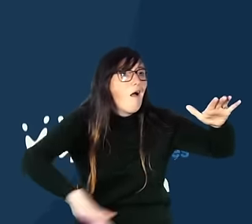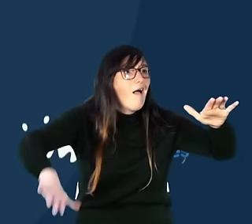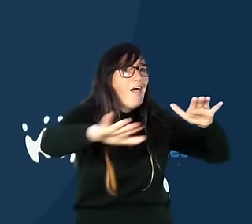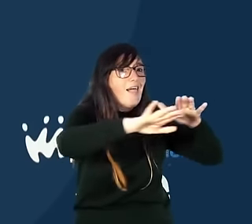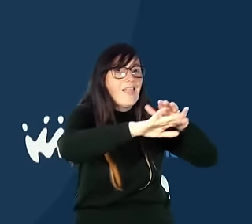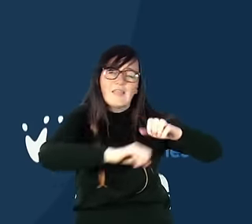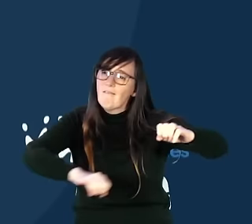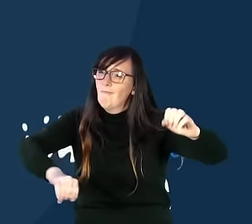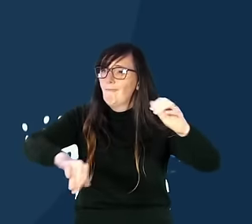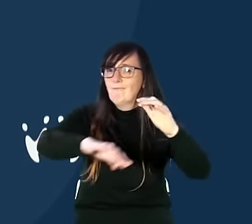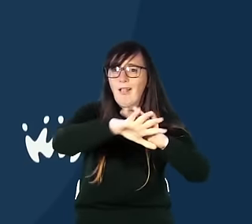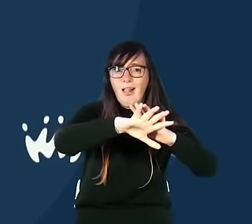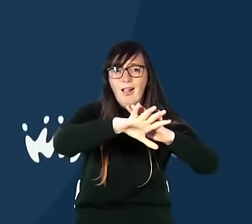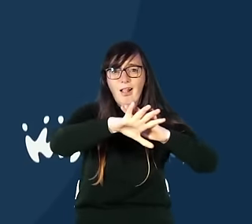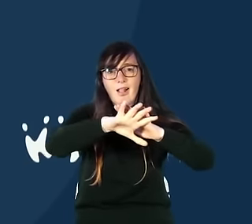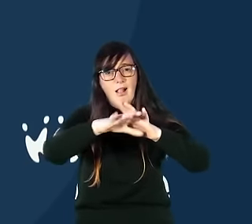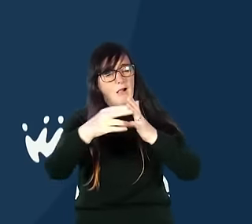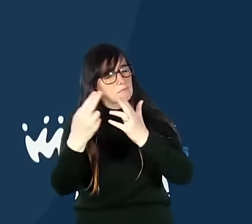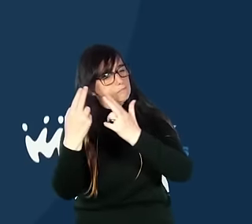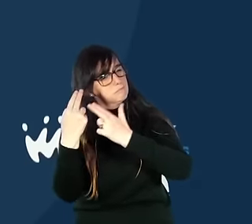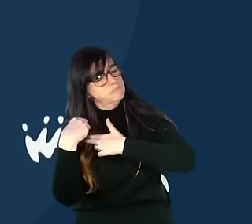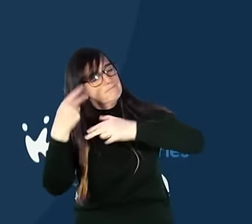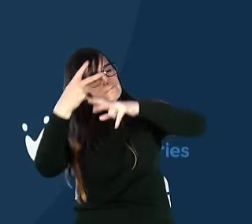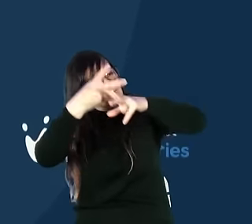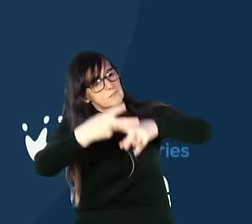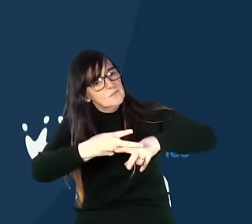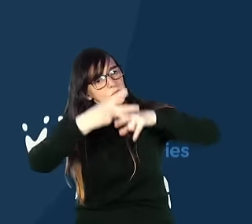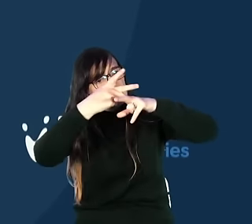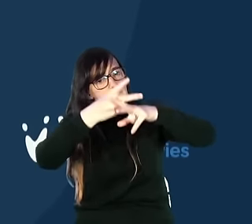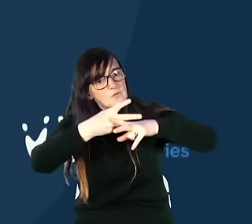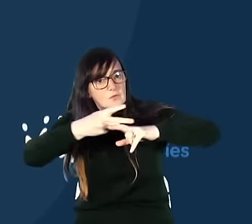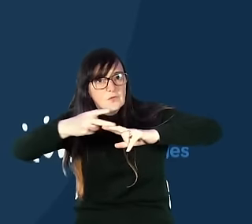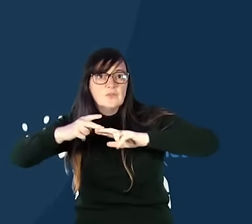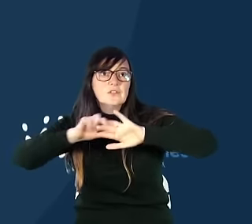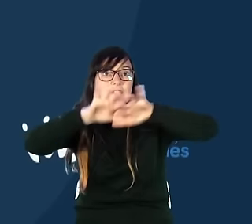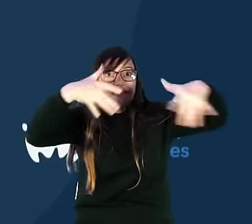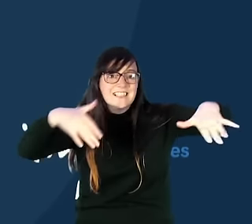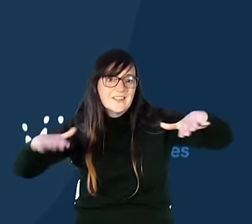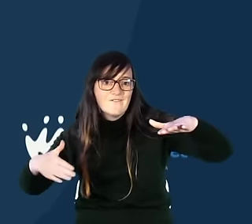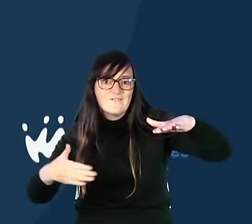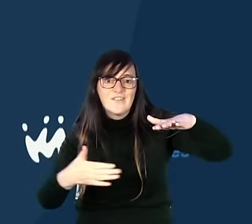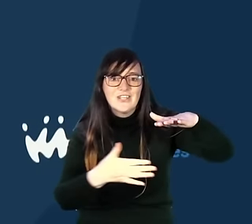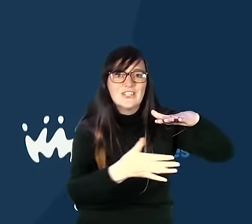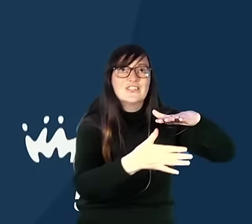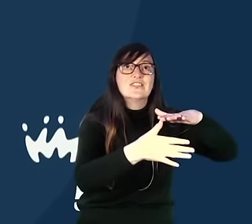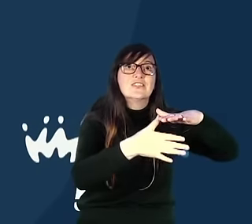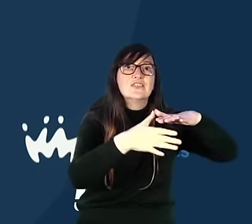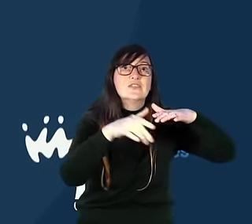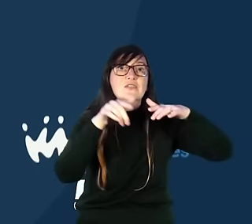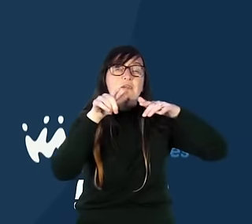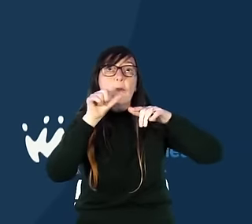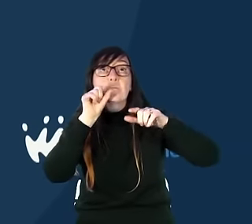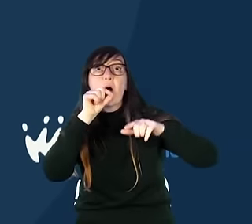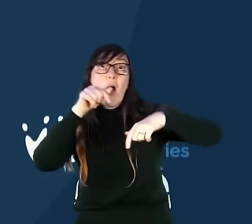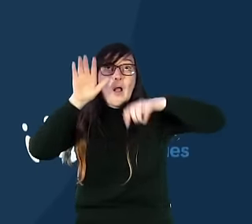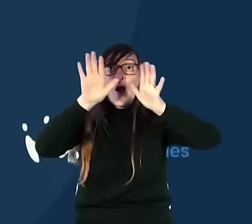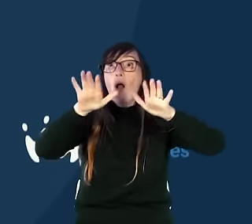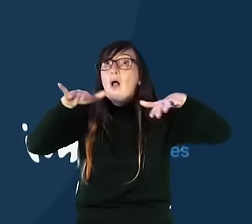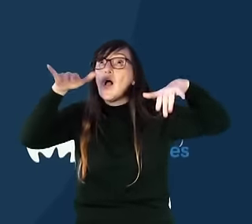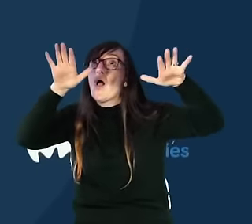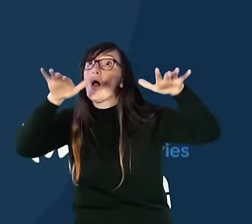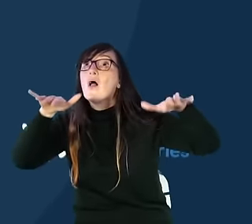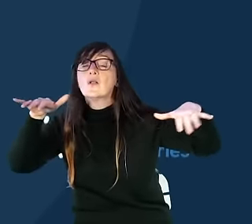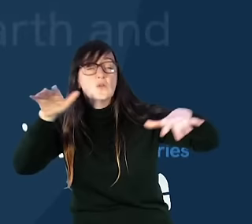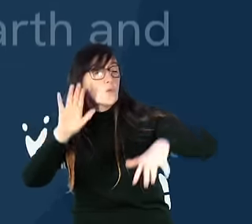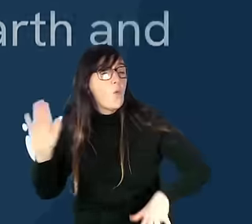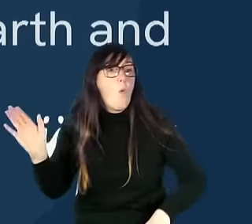it. Rule over the fish in the sea and the birds in the sky and over every living creature that